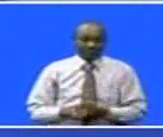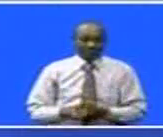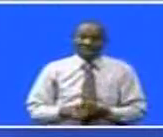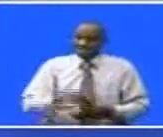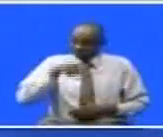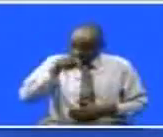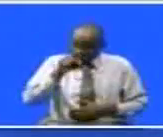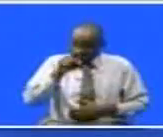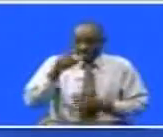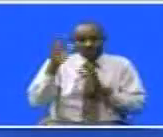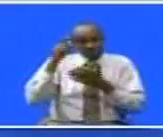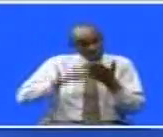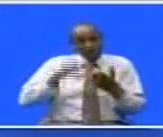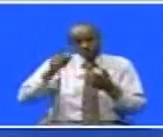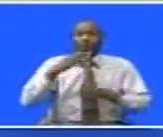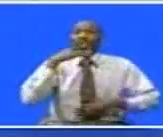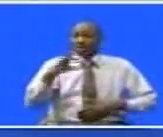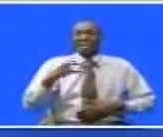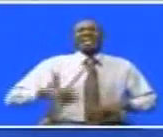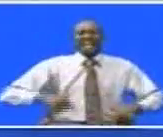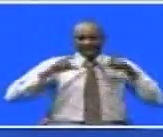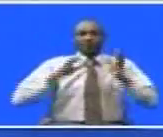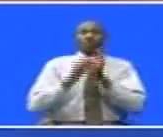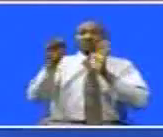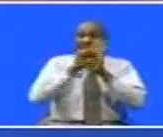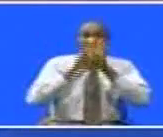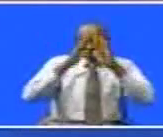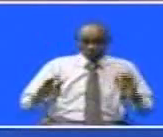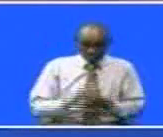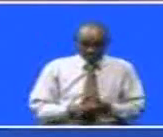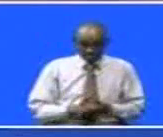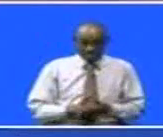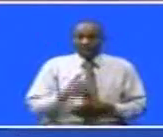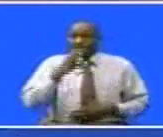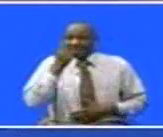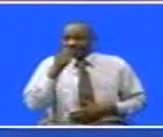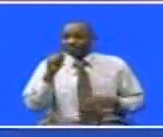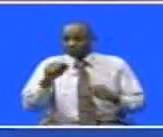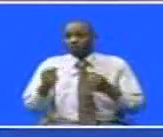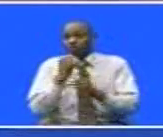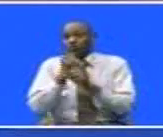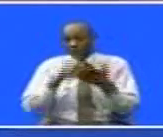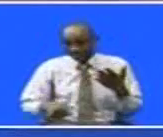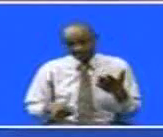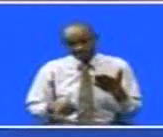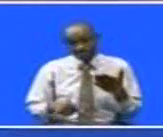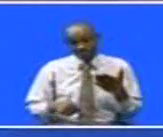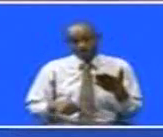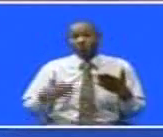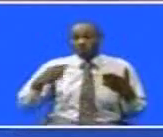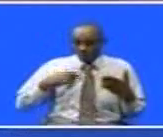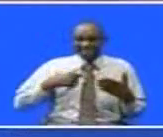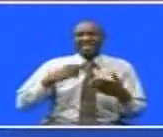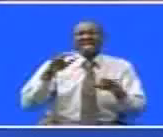He is then expected to address the nation live from State House. The best is being done to get